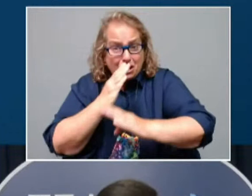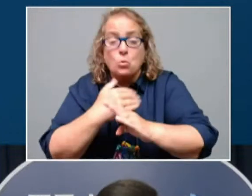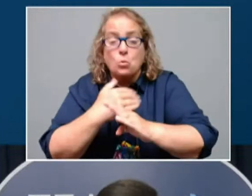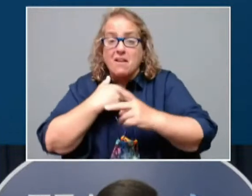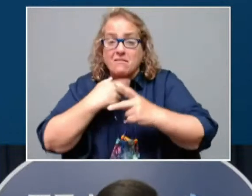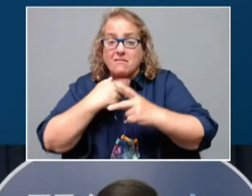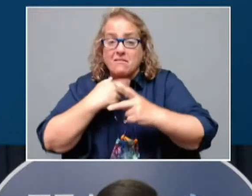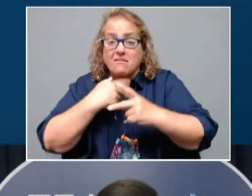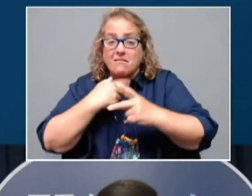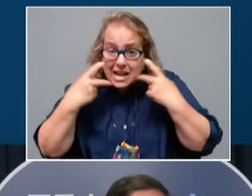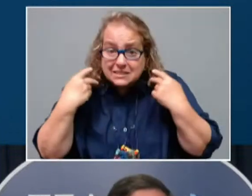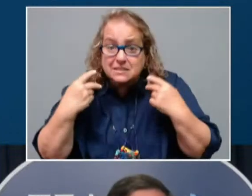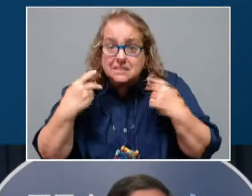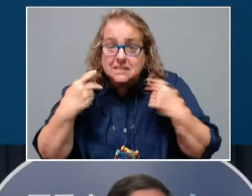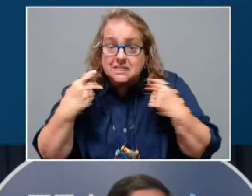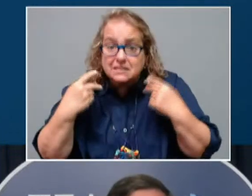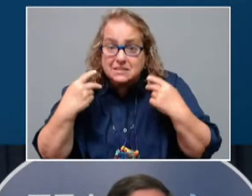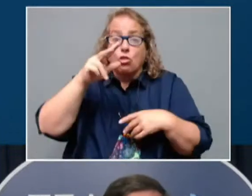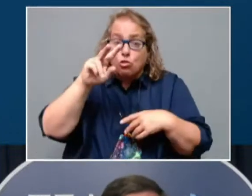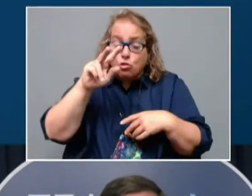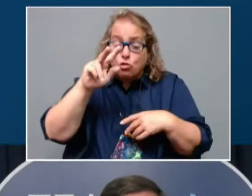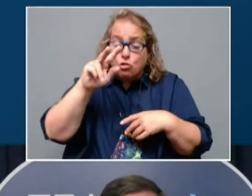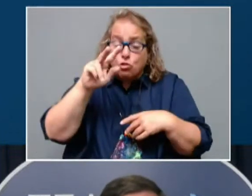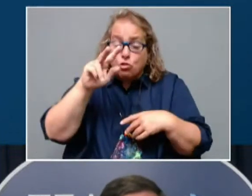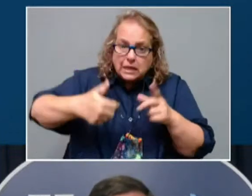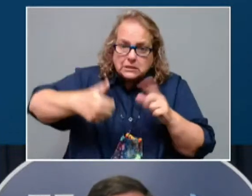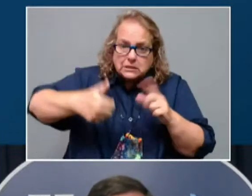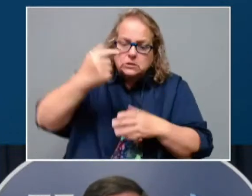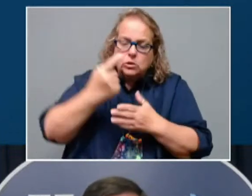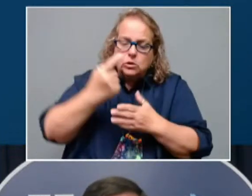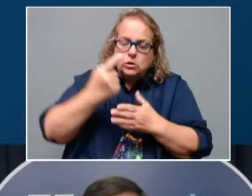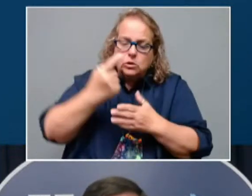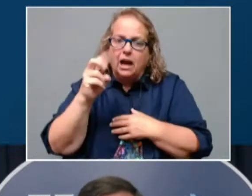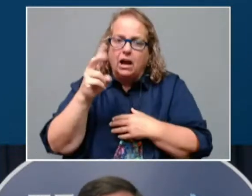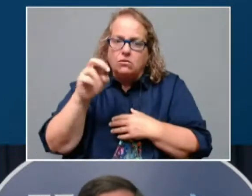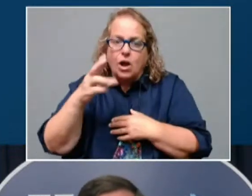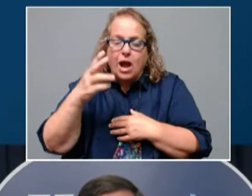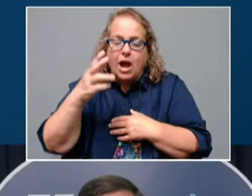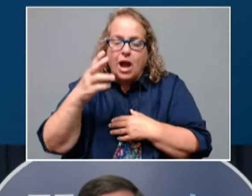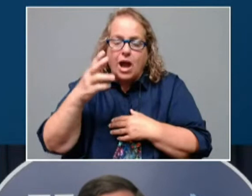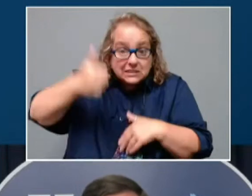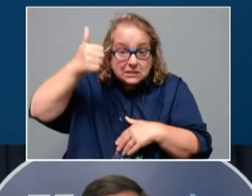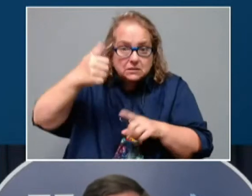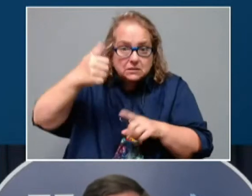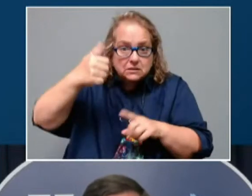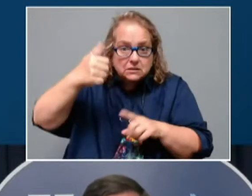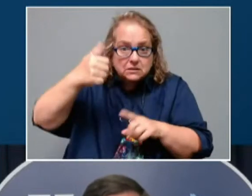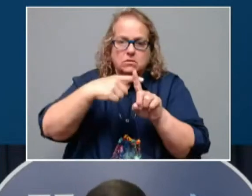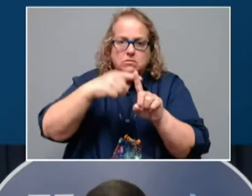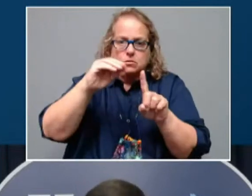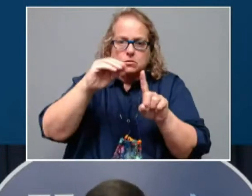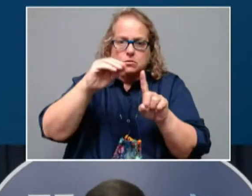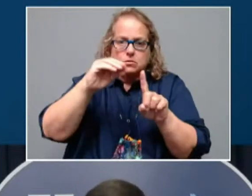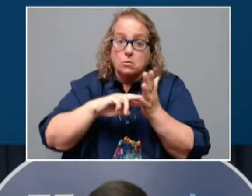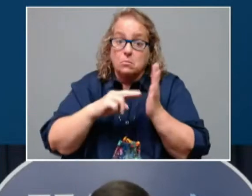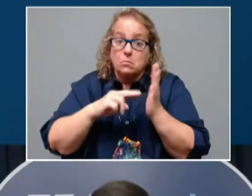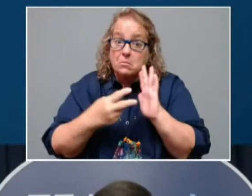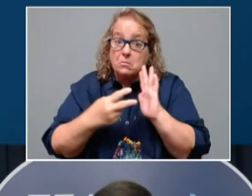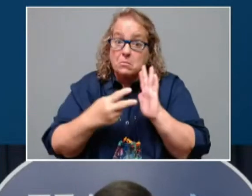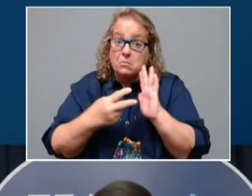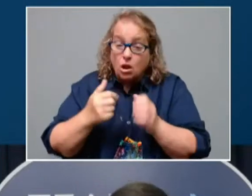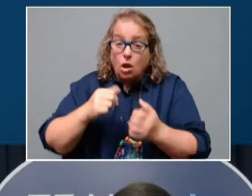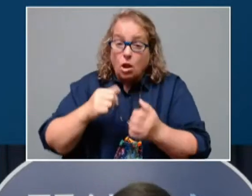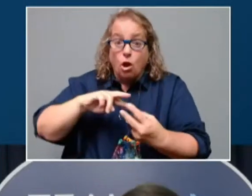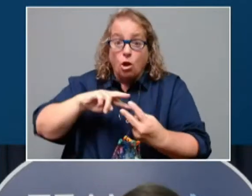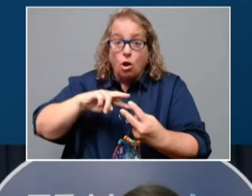highest week of cases ever and the highest positivity. That means COVID is burning through our population here